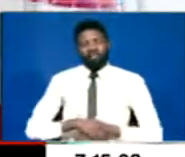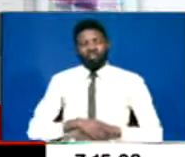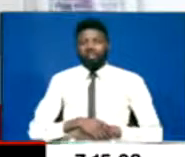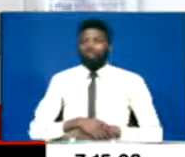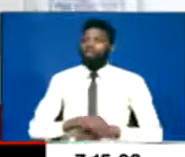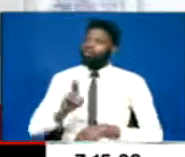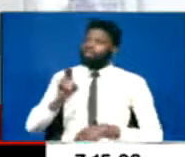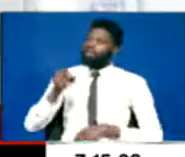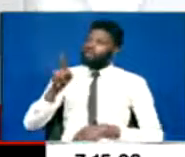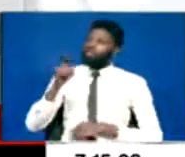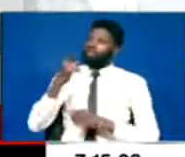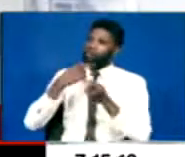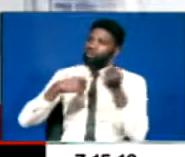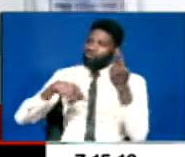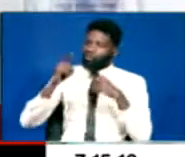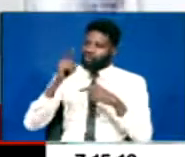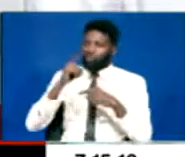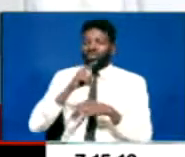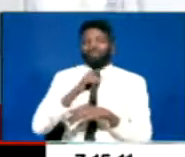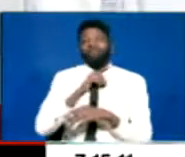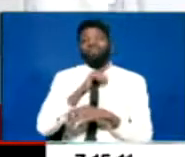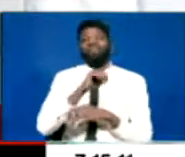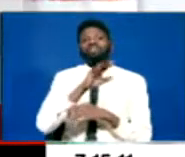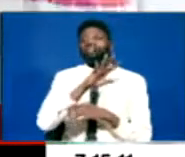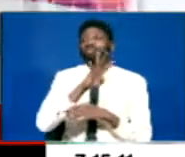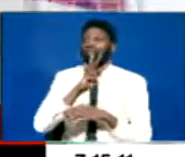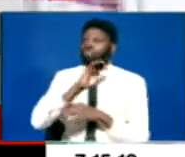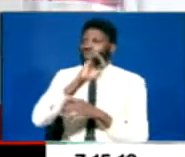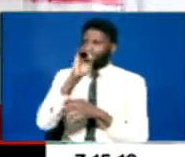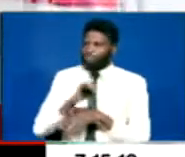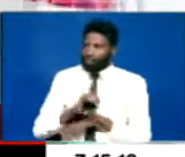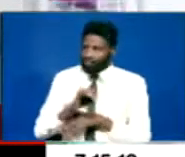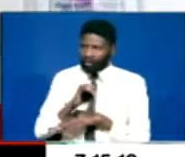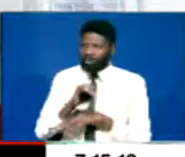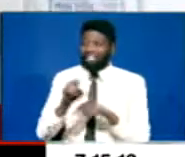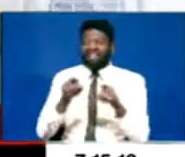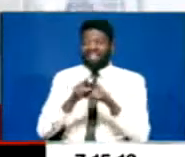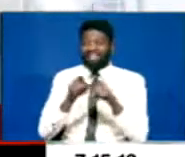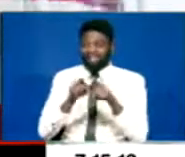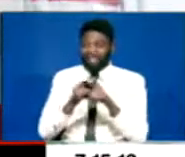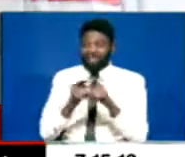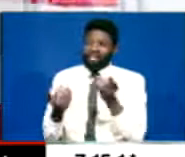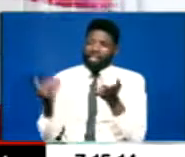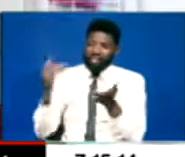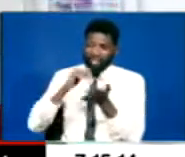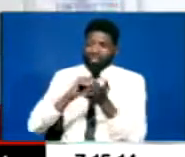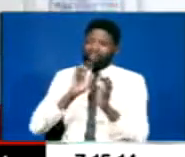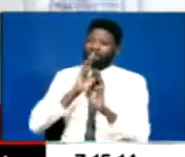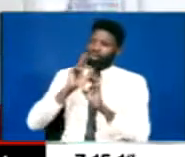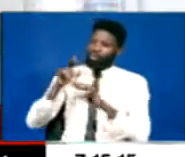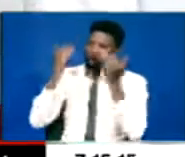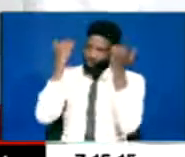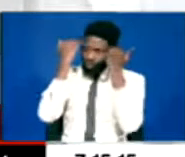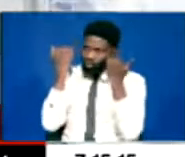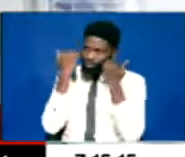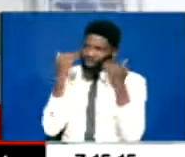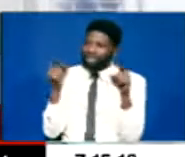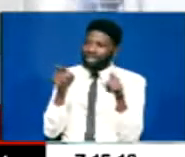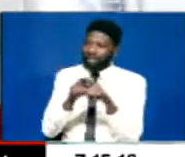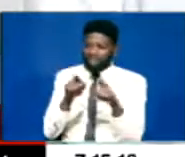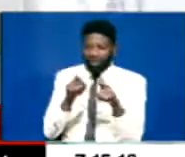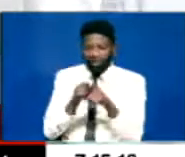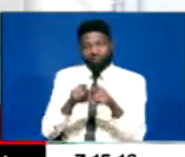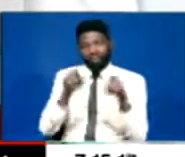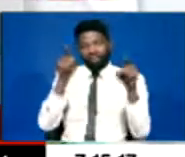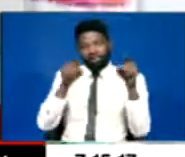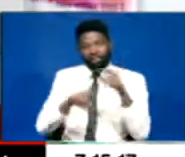cast against Odinga's 43%. Again, the results were contested at the Supreme Court. It was annulled and a fresh vote